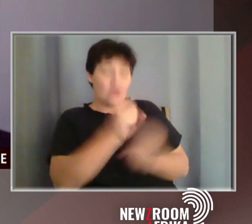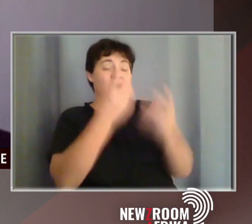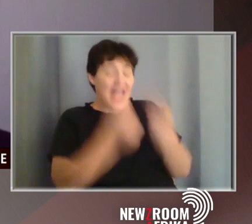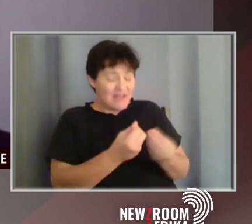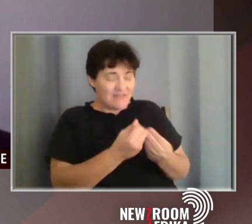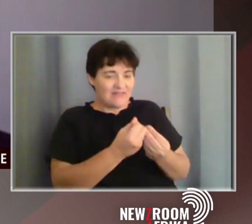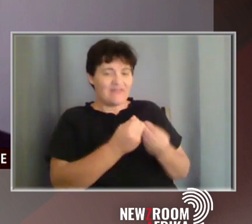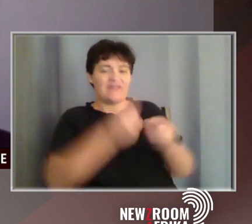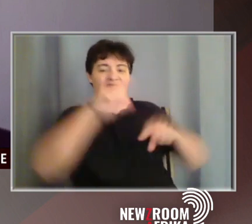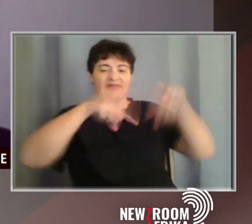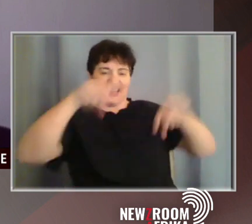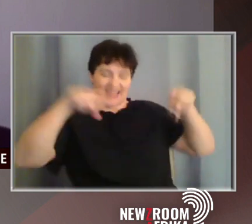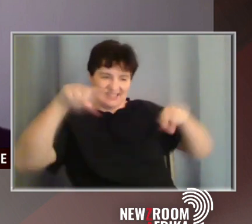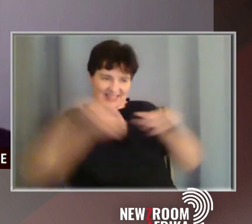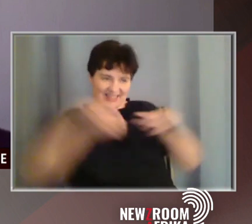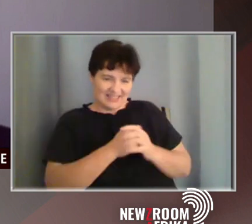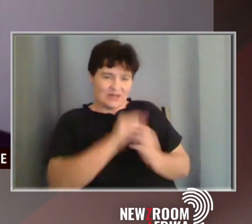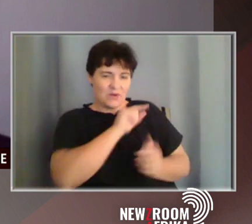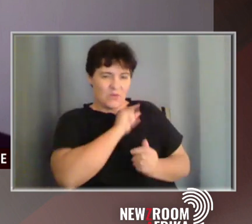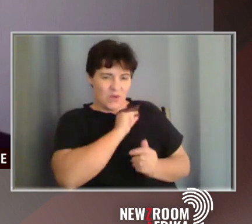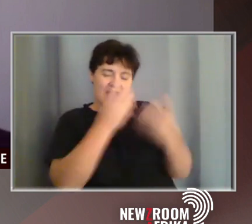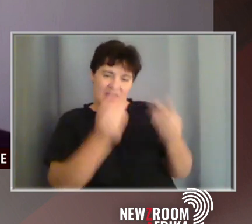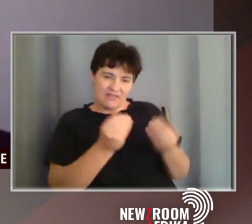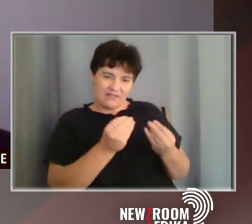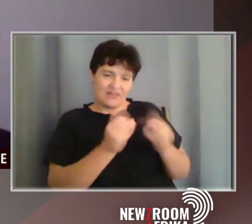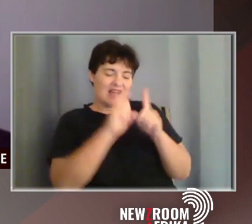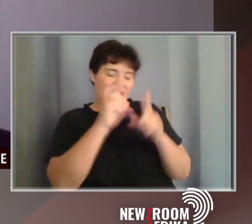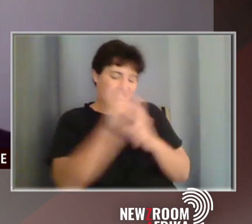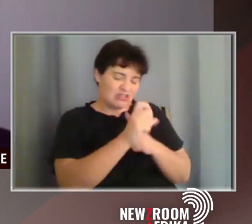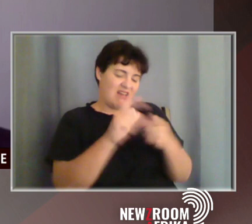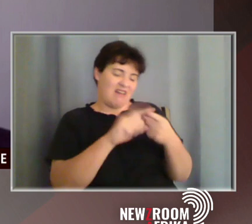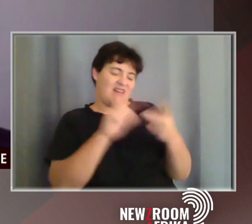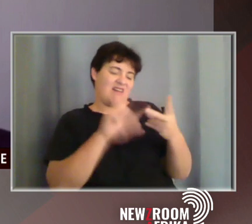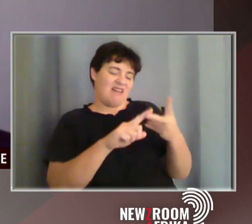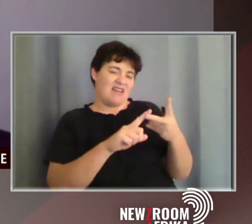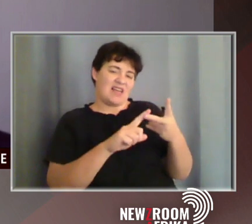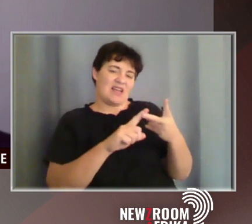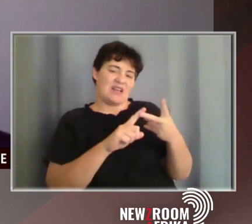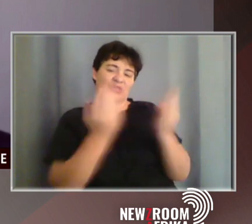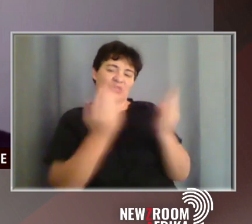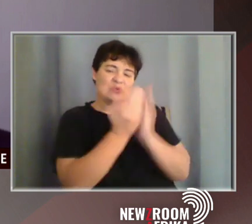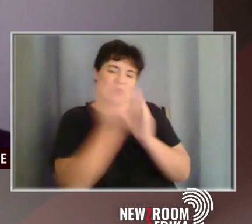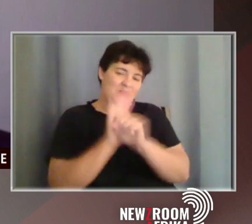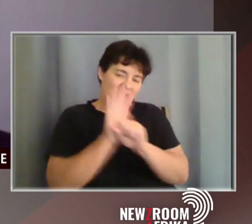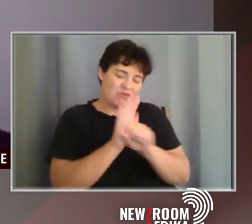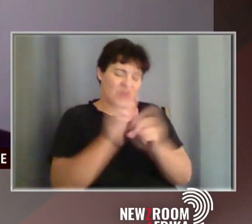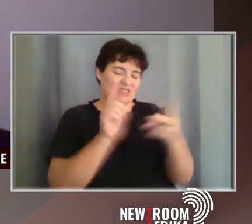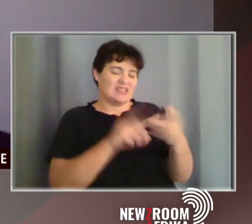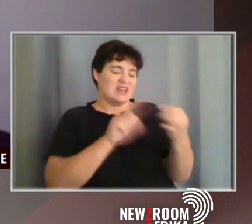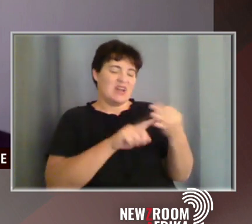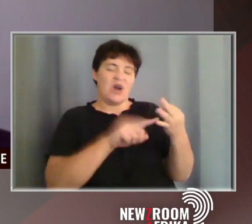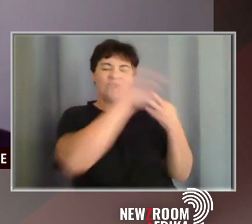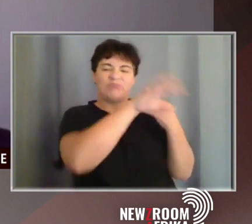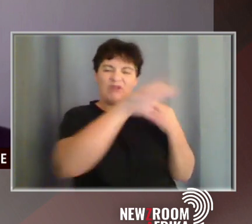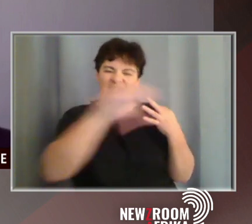different dialects because we have different cultures and come from different schools, come from different provinces. So a lot of